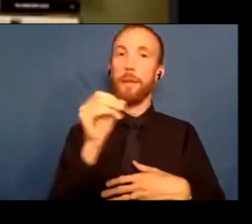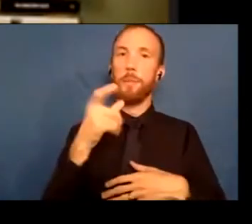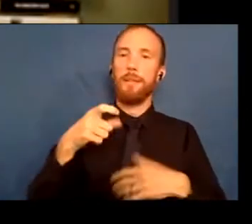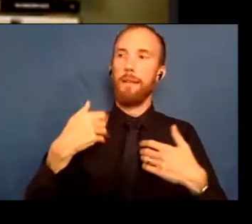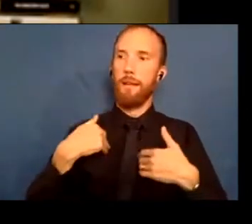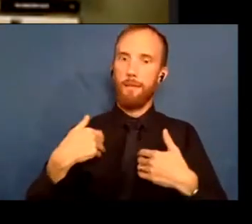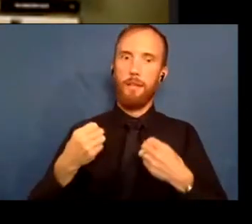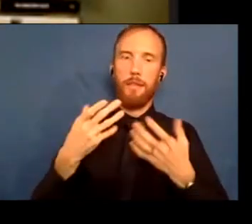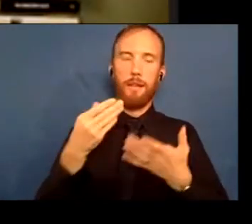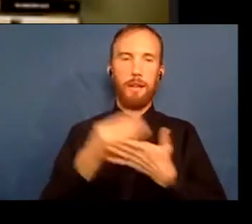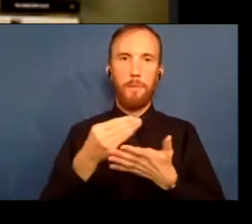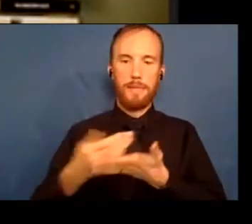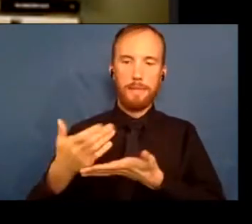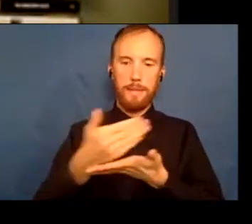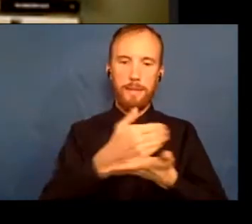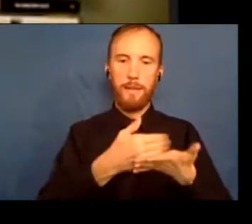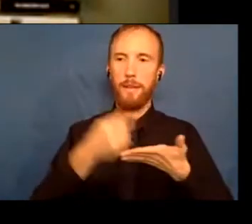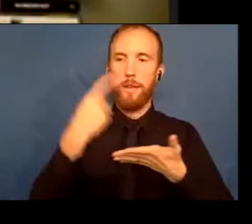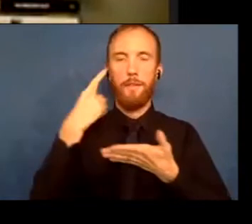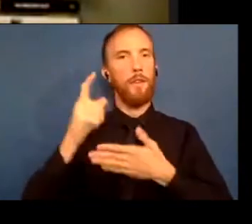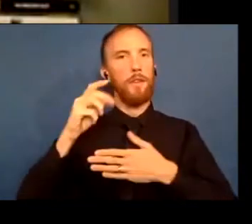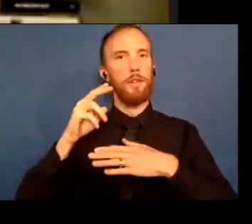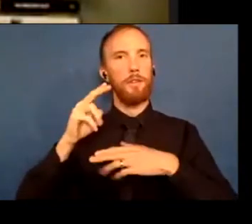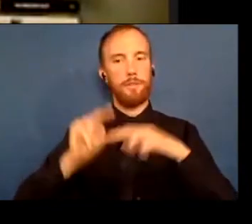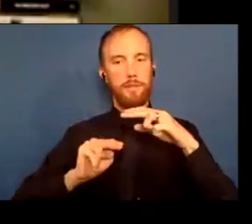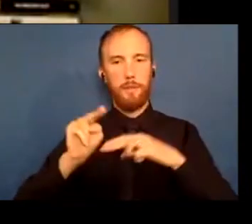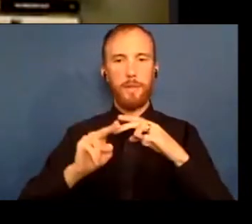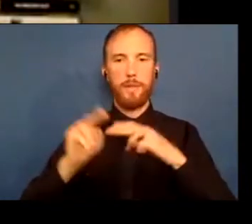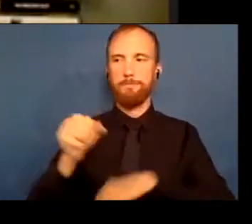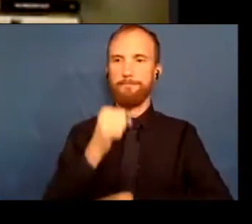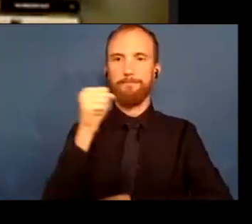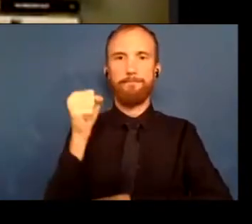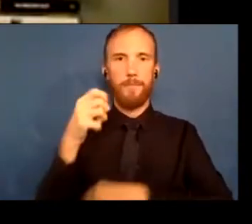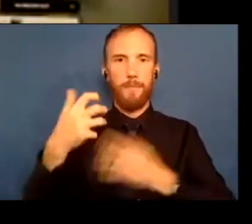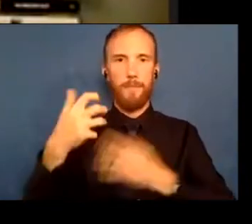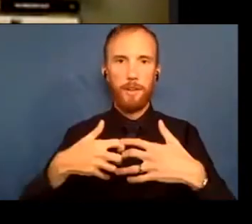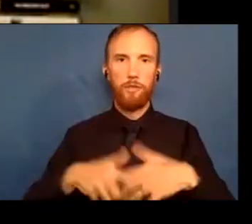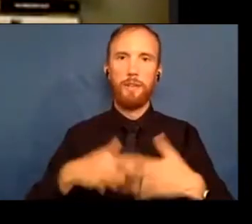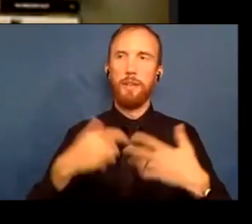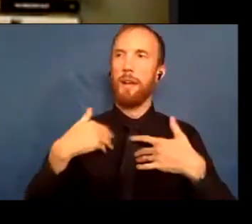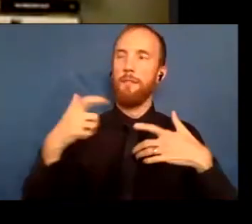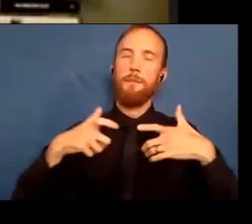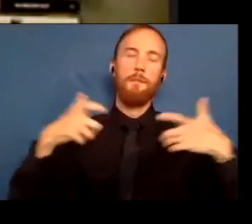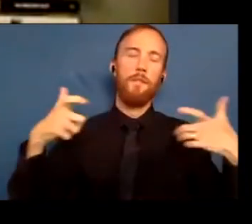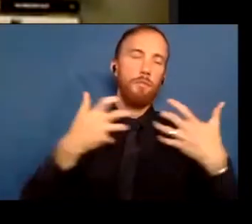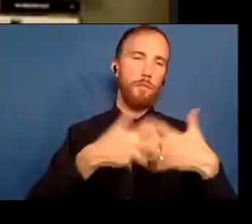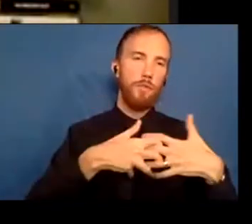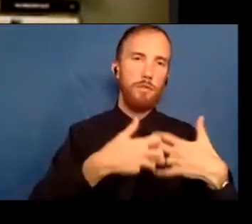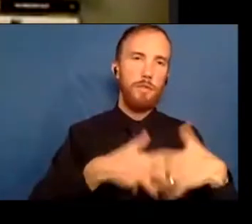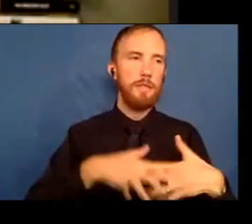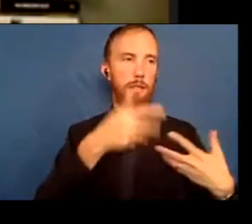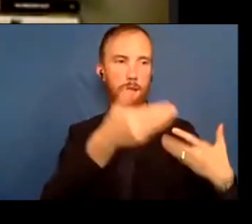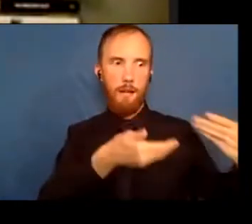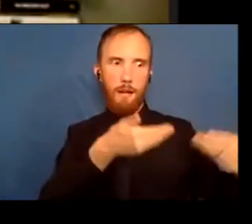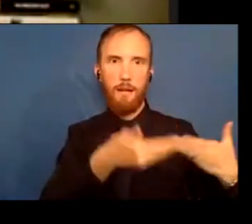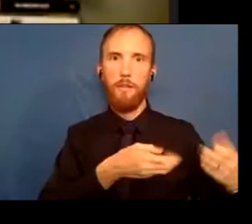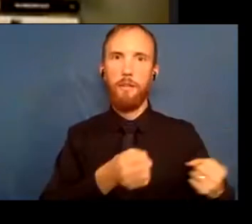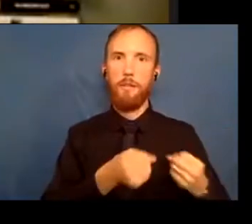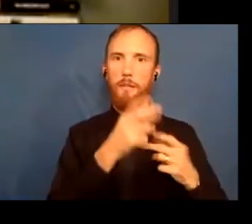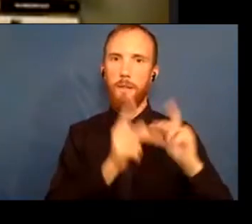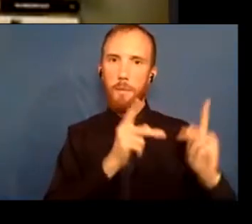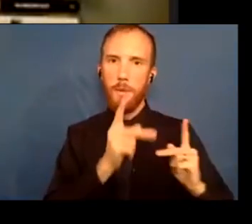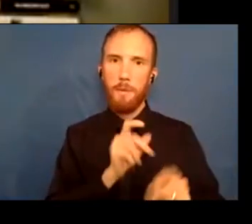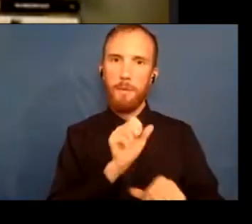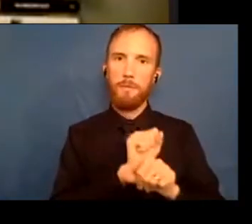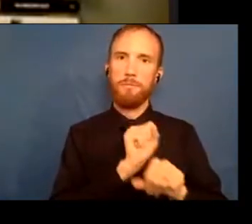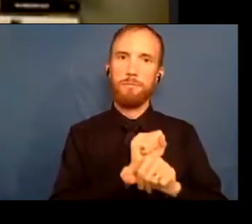the ginormous machines, the huge machines, hire a lot of labor, ensure